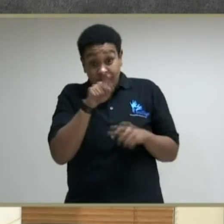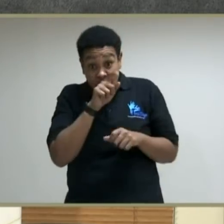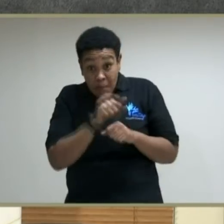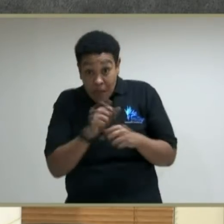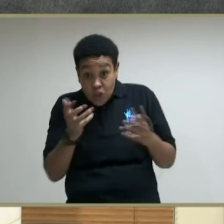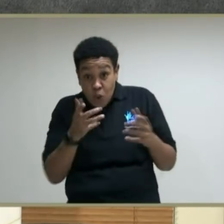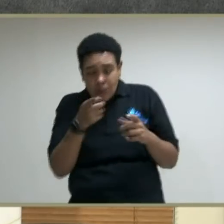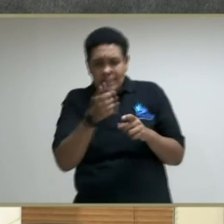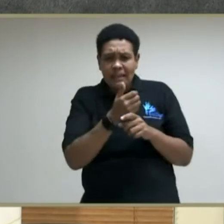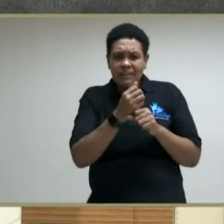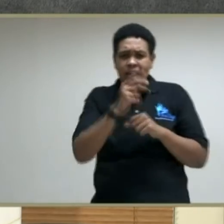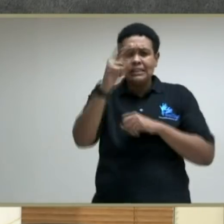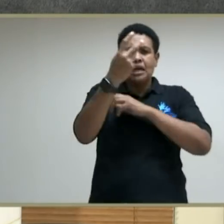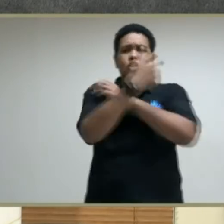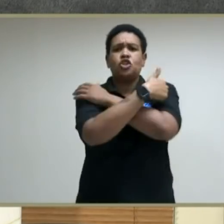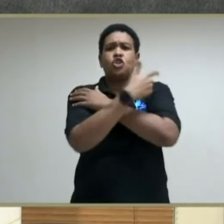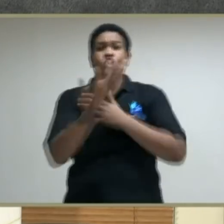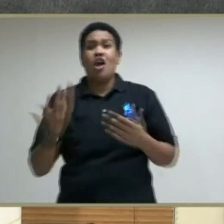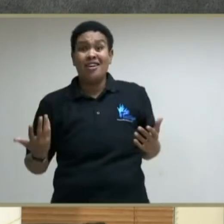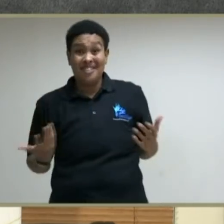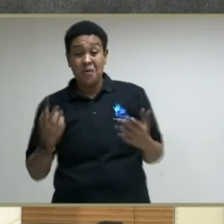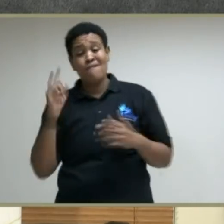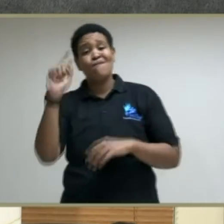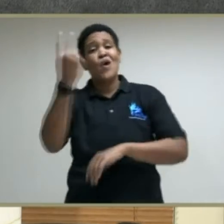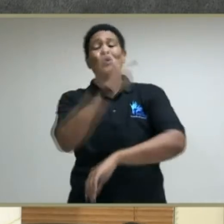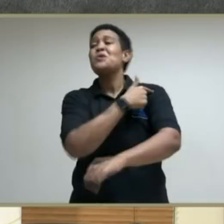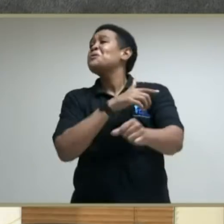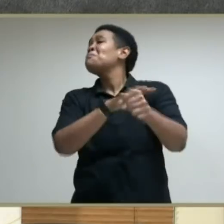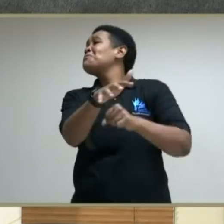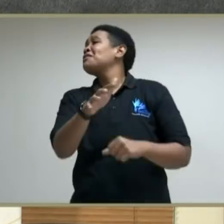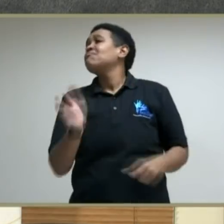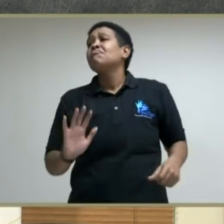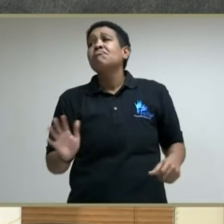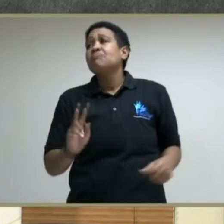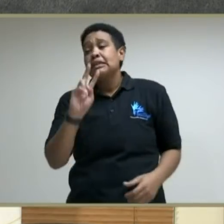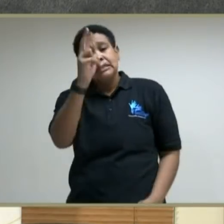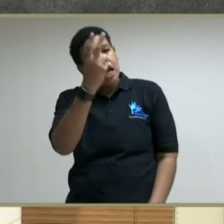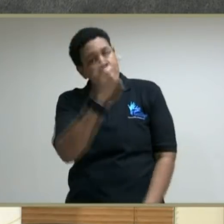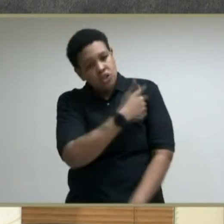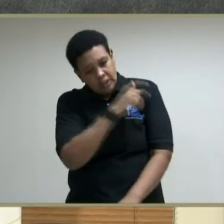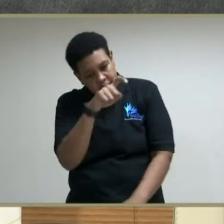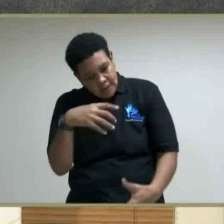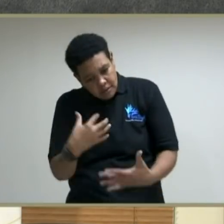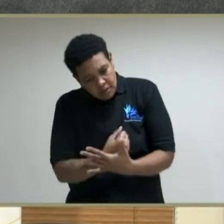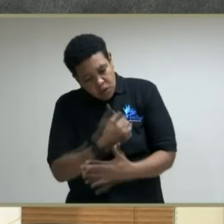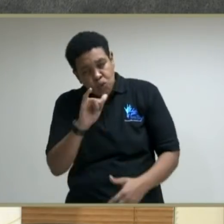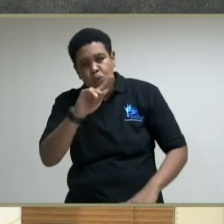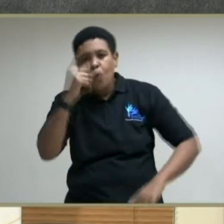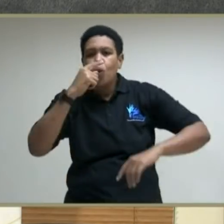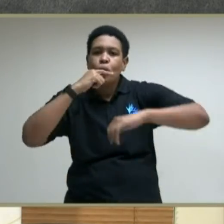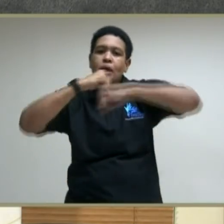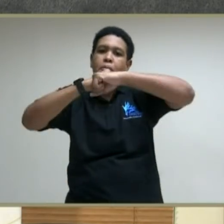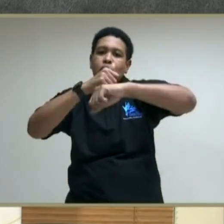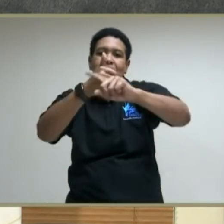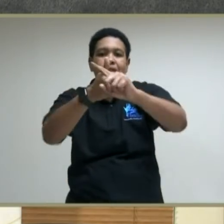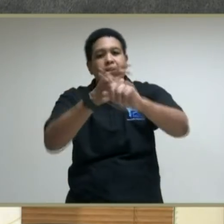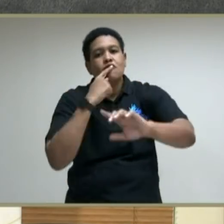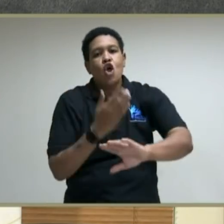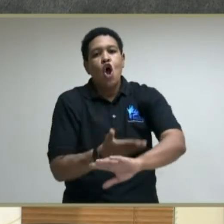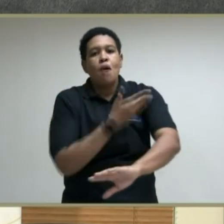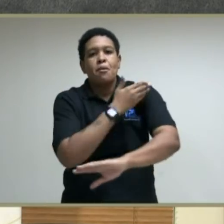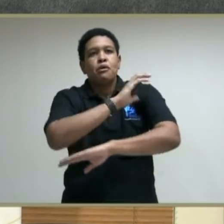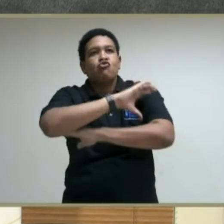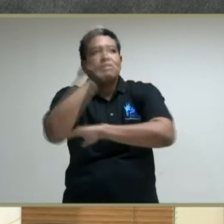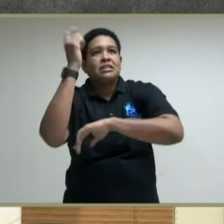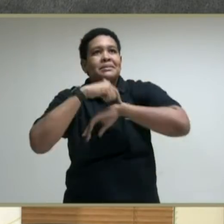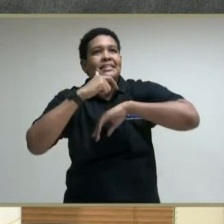ensure that they get their second dose of vaccines. This is the only way that you are going to protect yourself in the upcoming Christmas